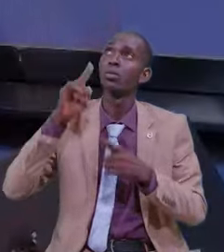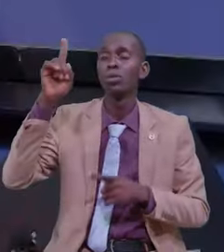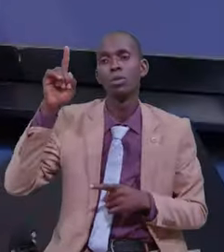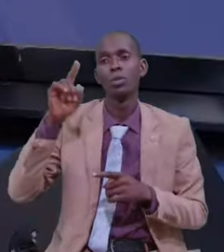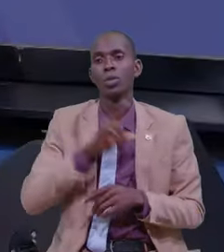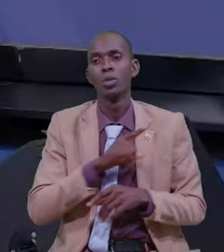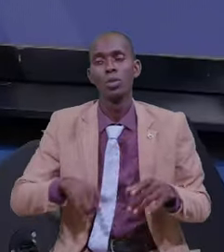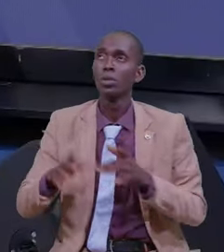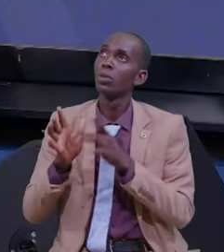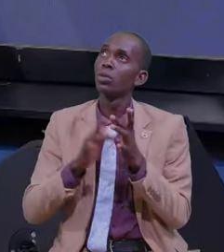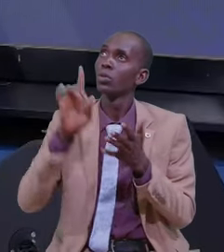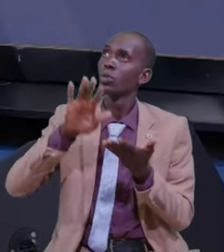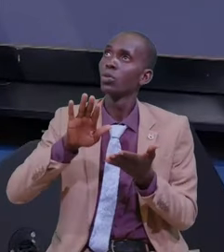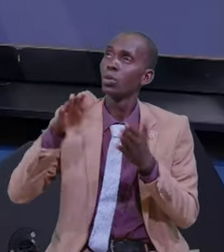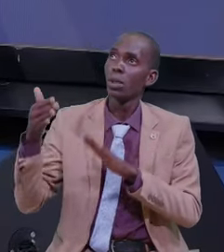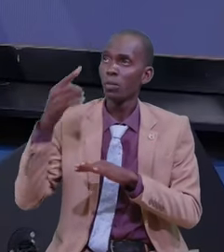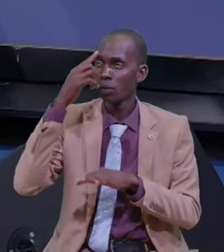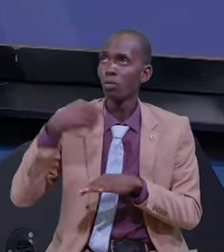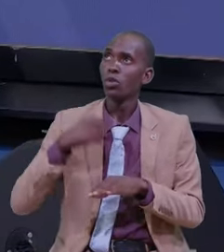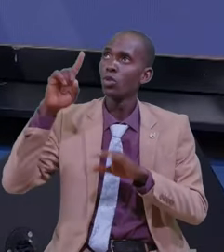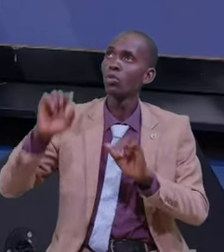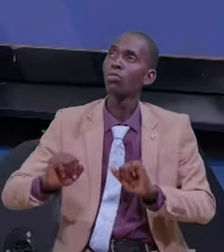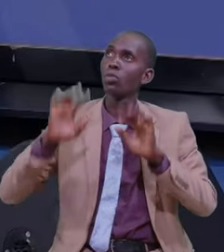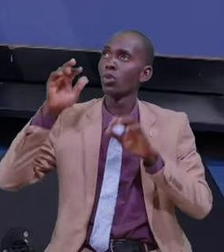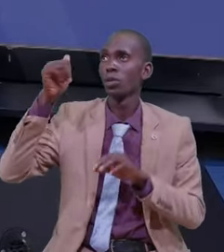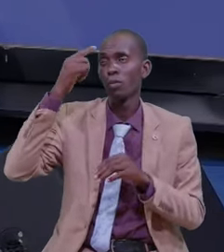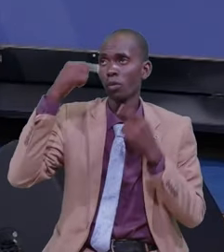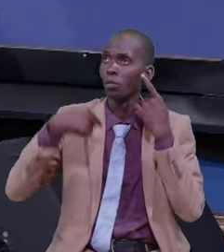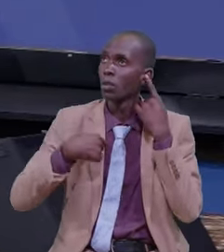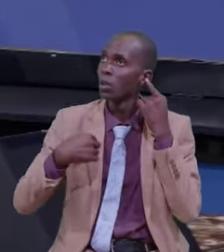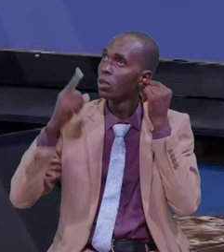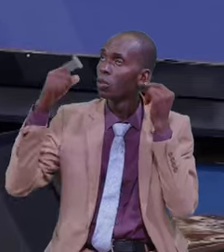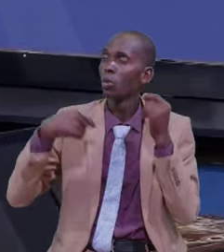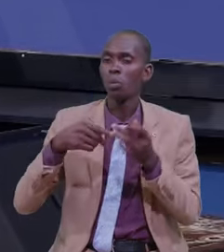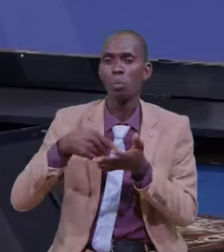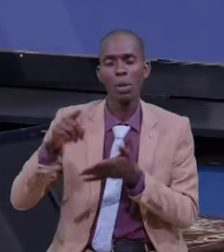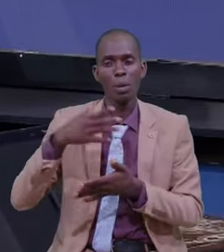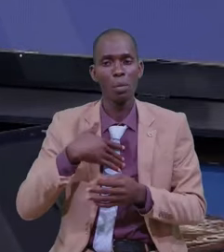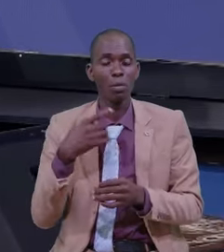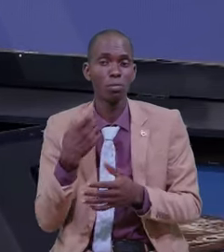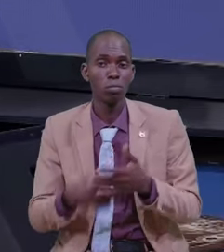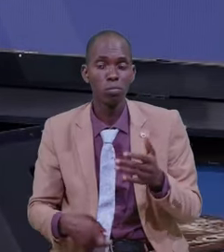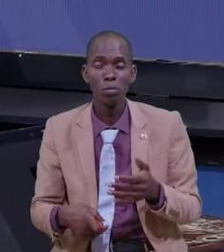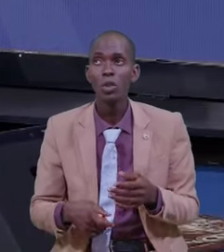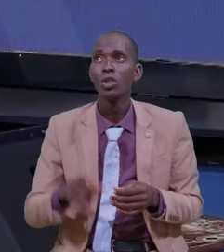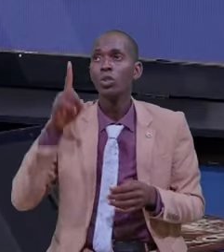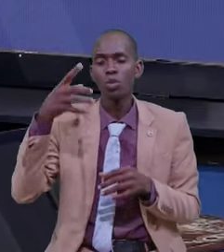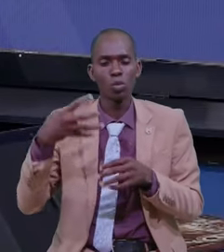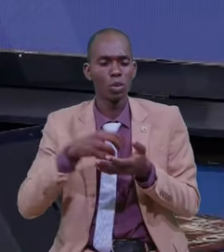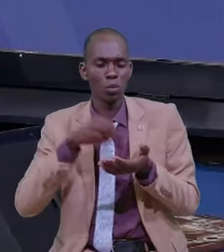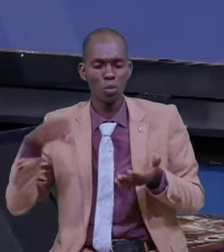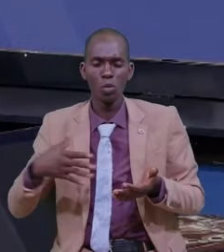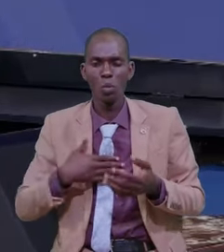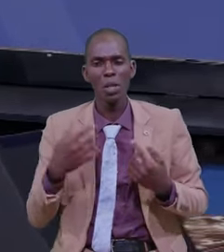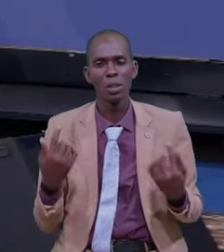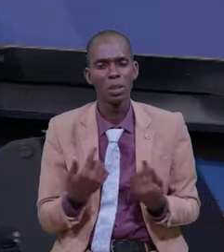me. You paid my price. You took my sin. Behold the Lamb